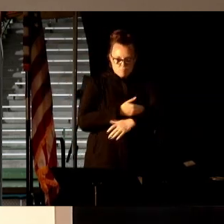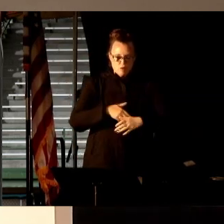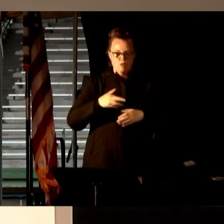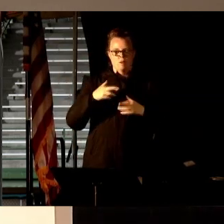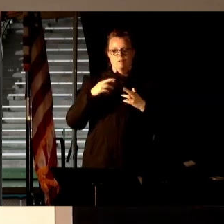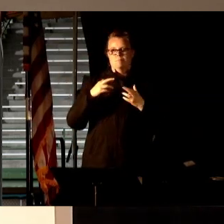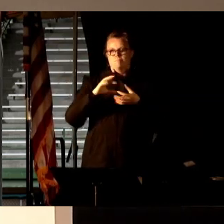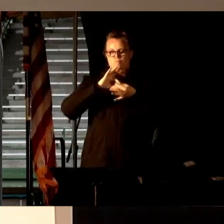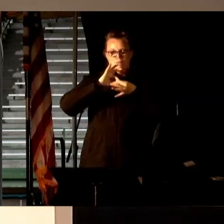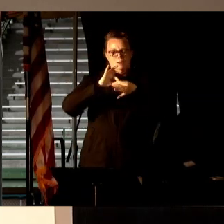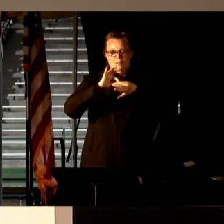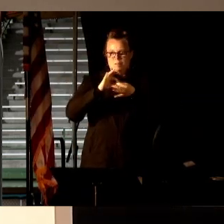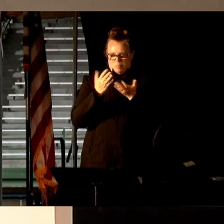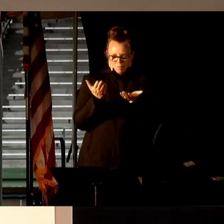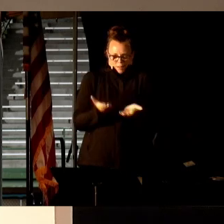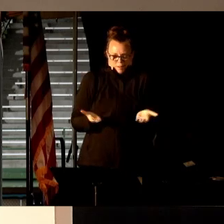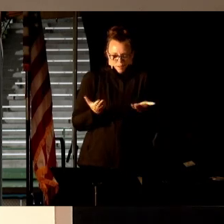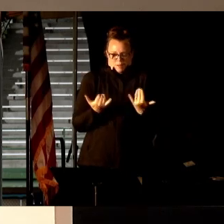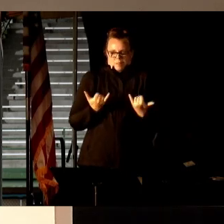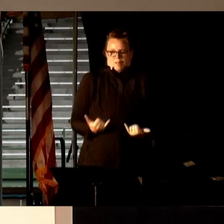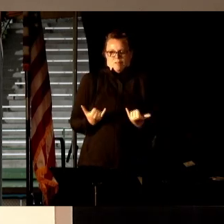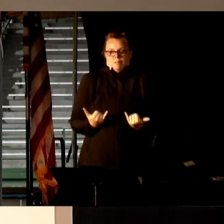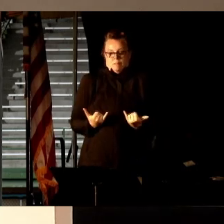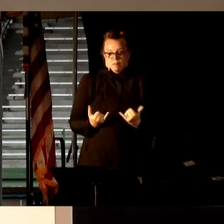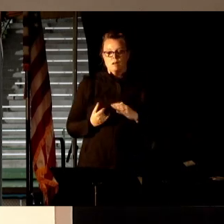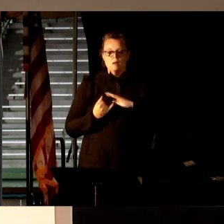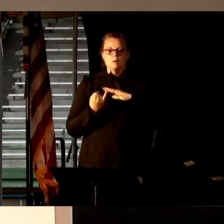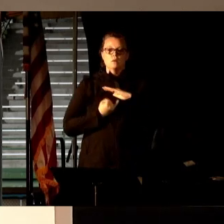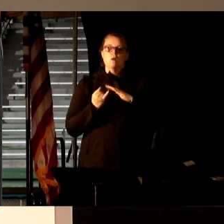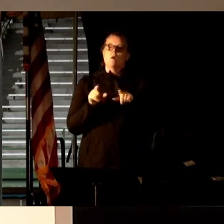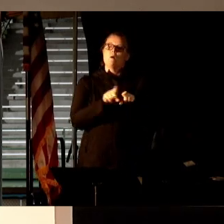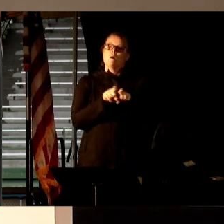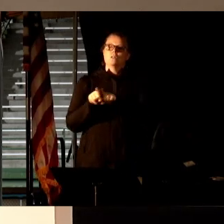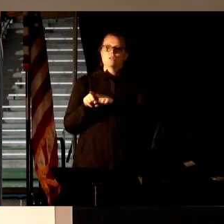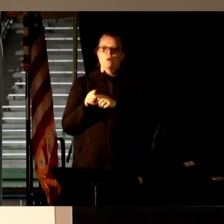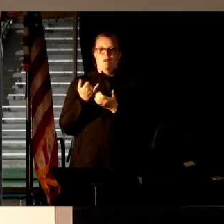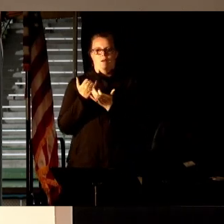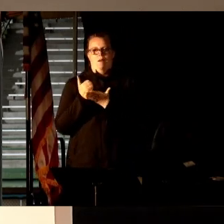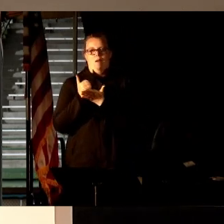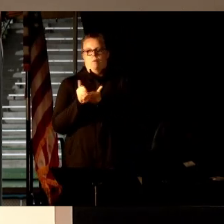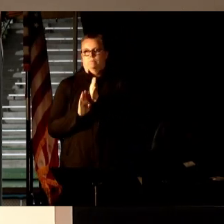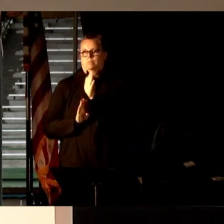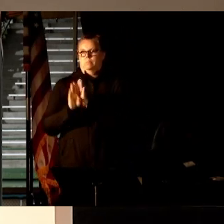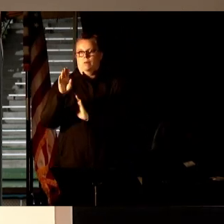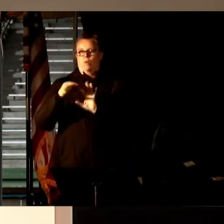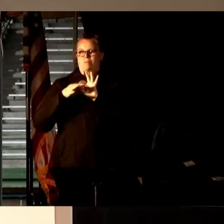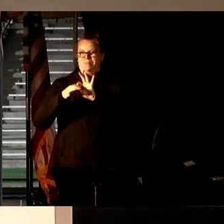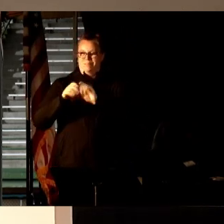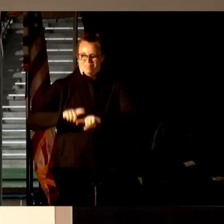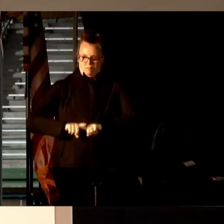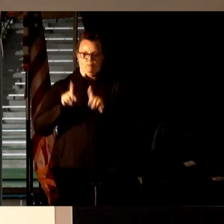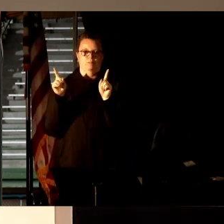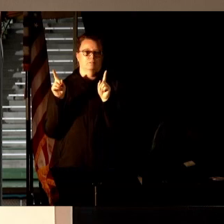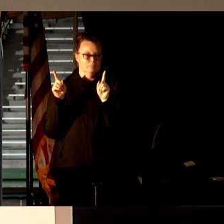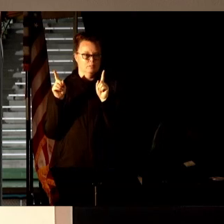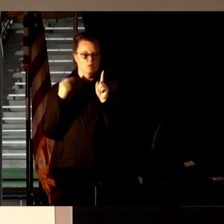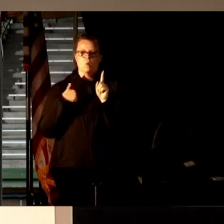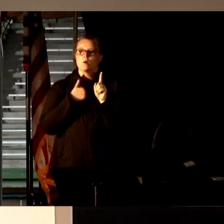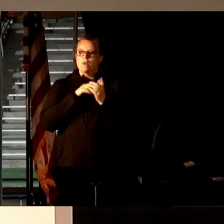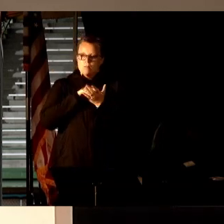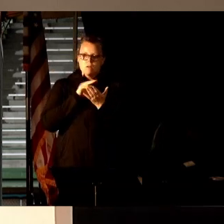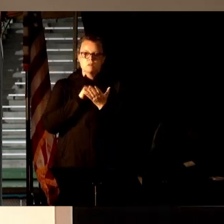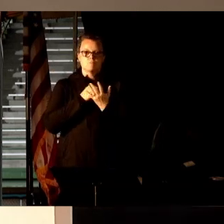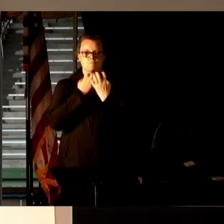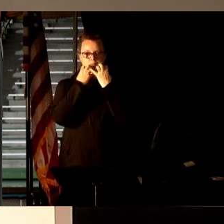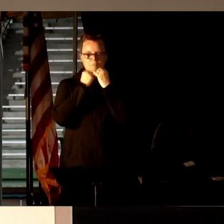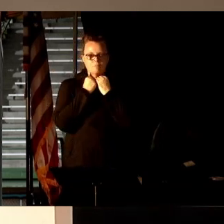us. Beyond this, quarantine created relationships with people like no other. We learned to love everyone and